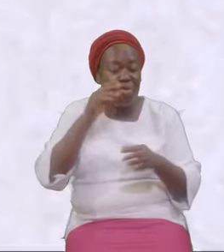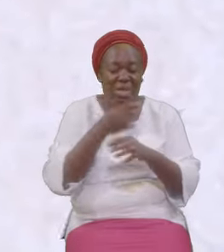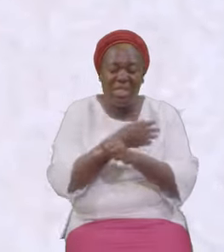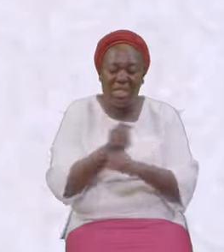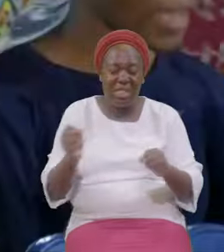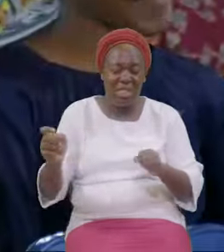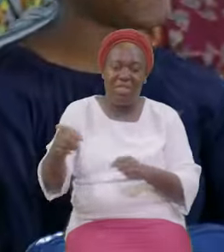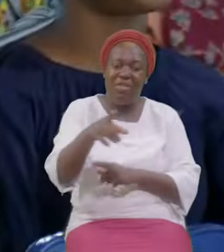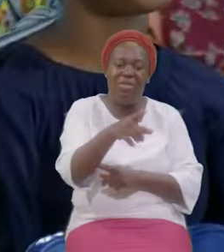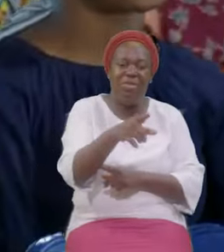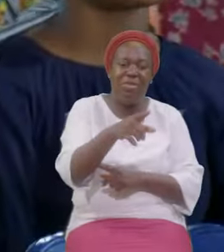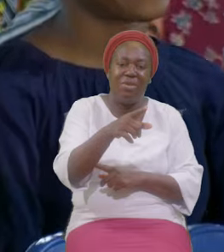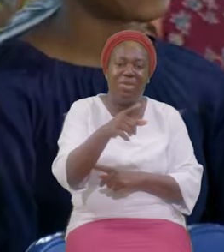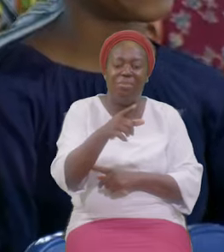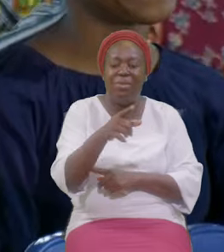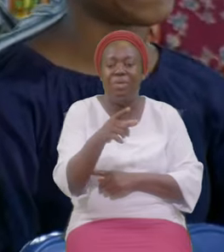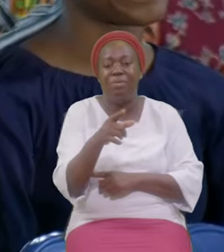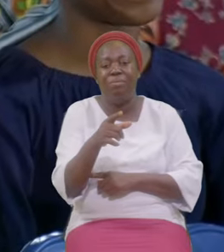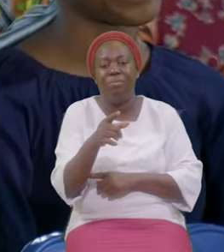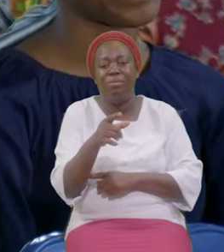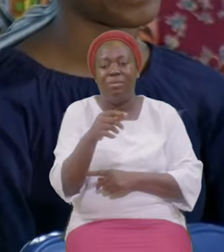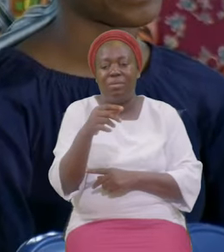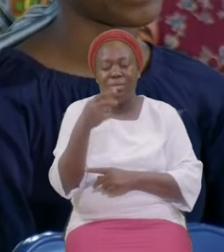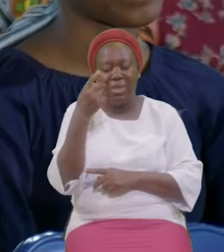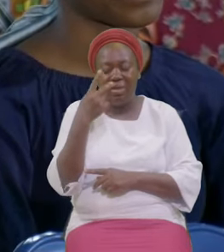you. Look at